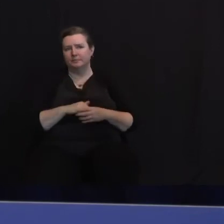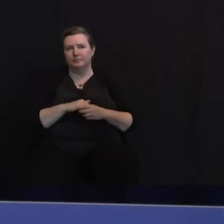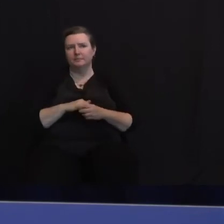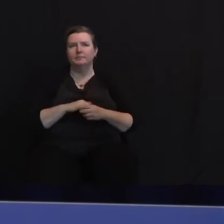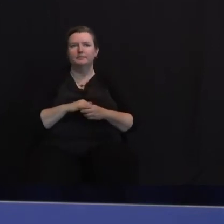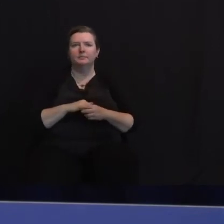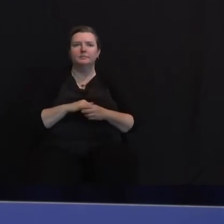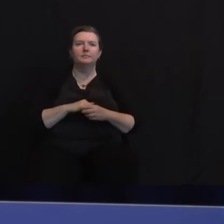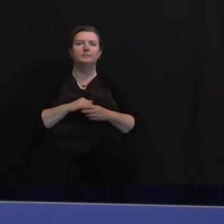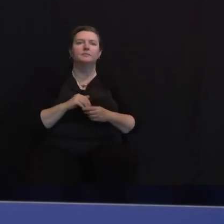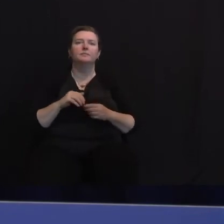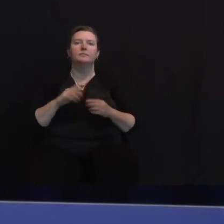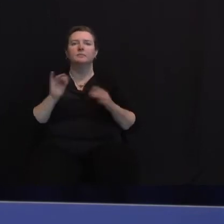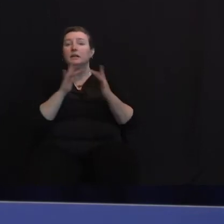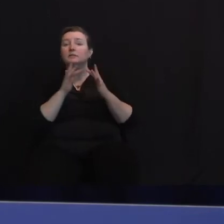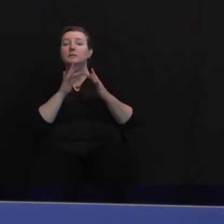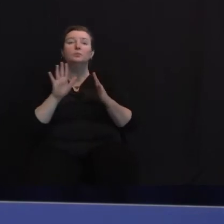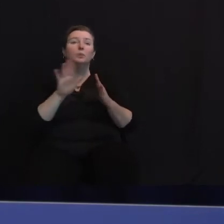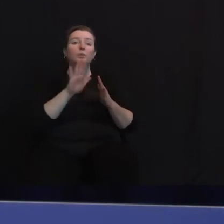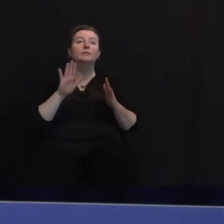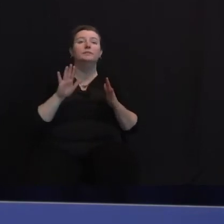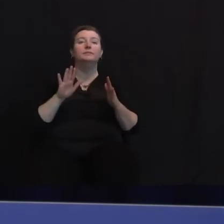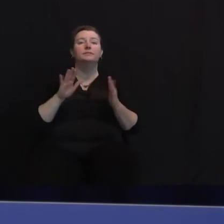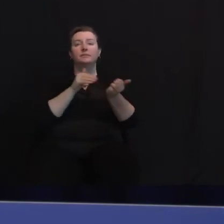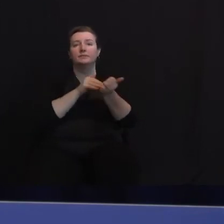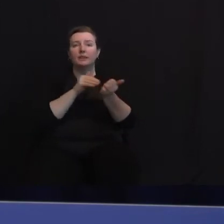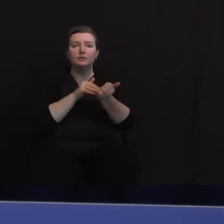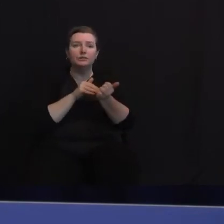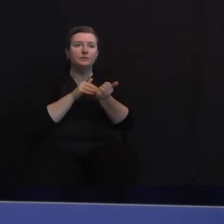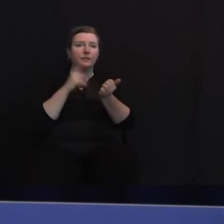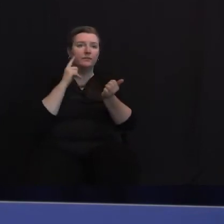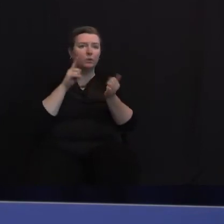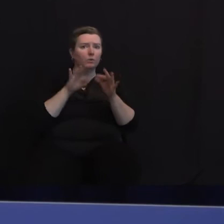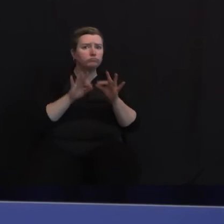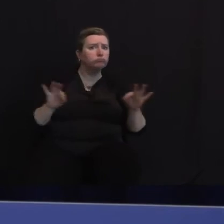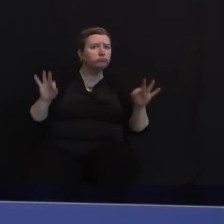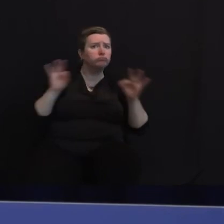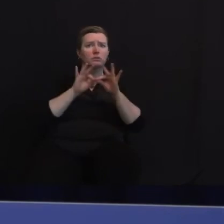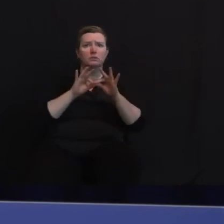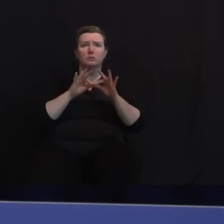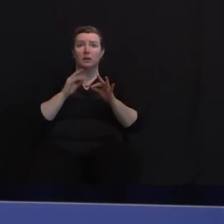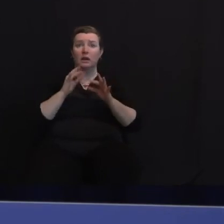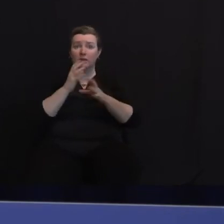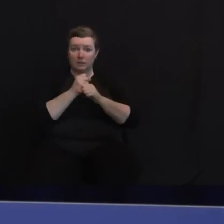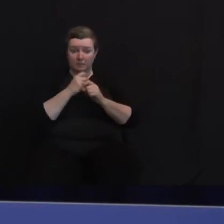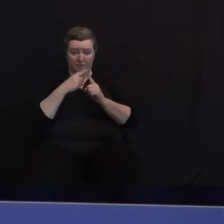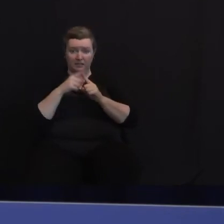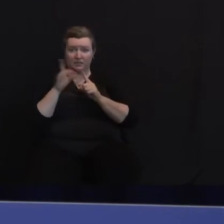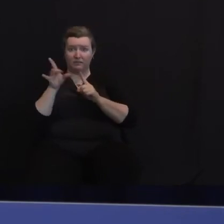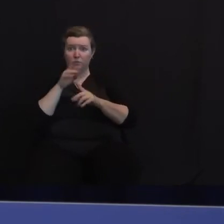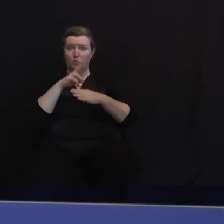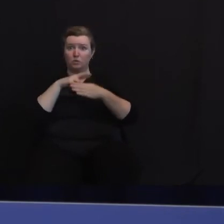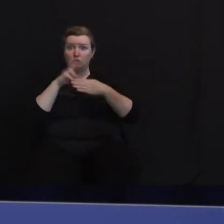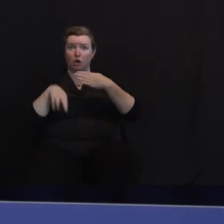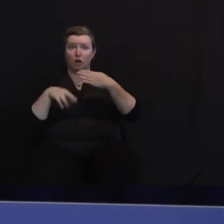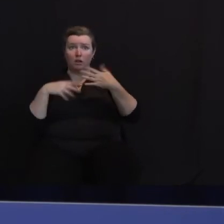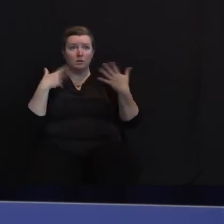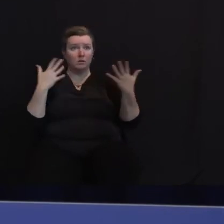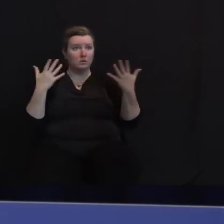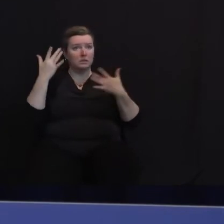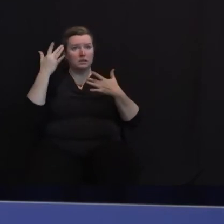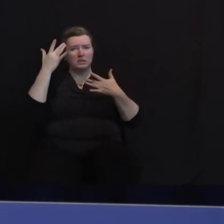this treatment would be beneficial to them. So if you test positive and only have mild to